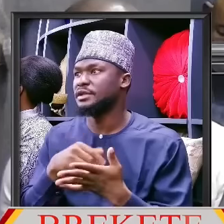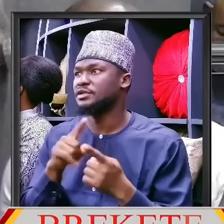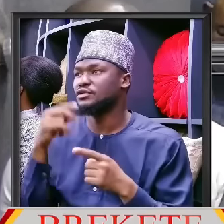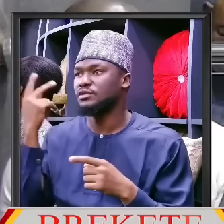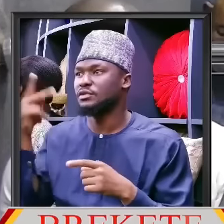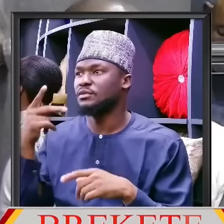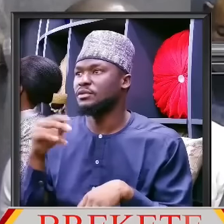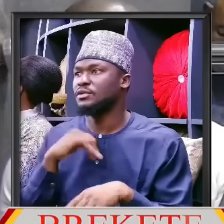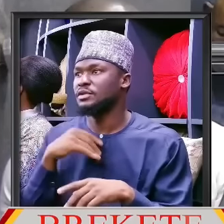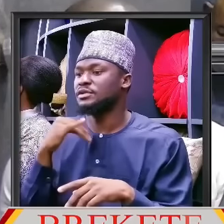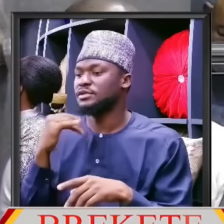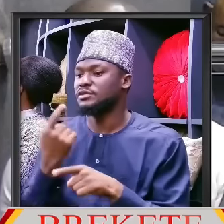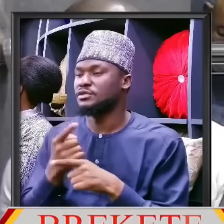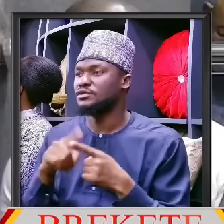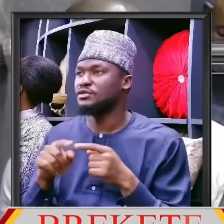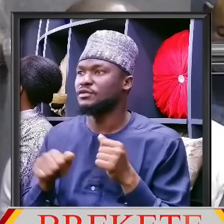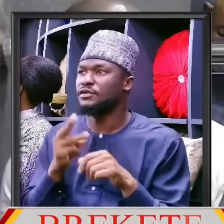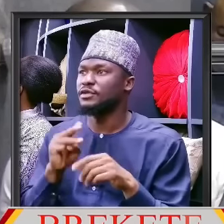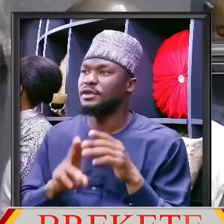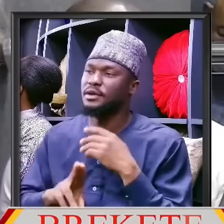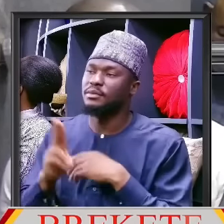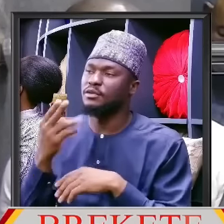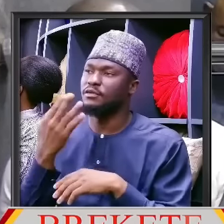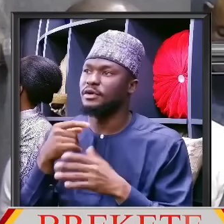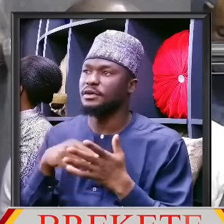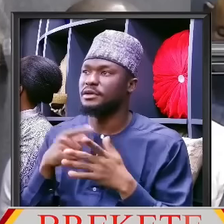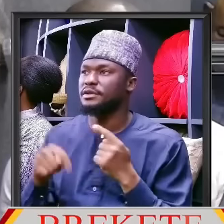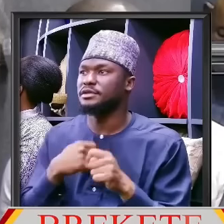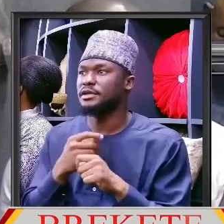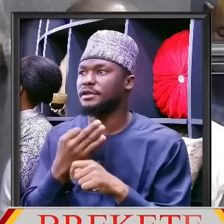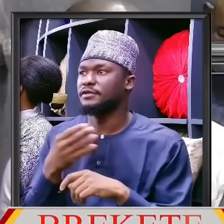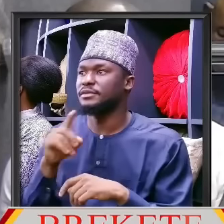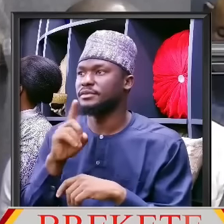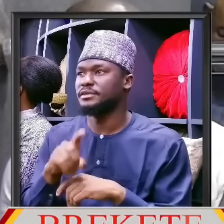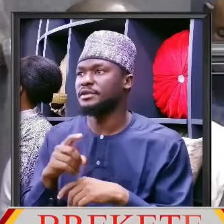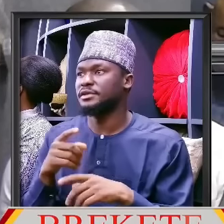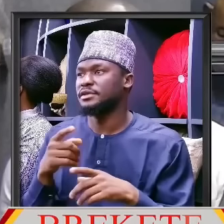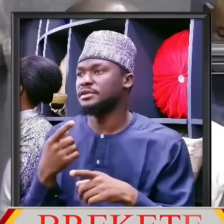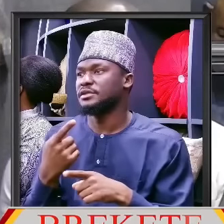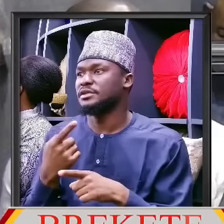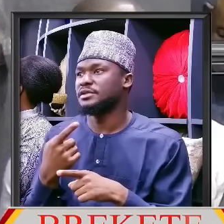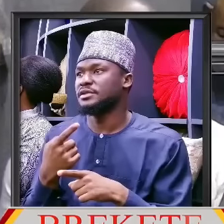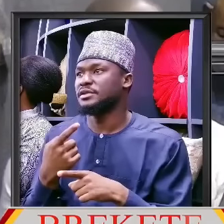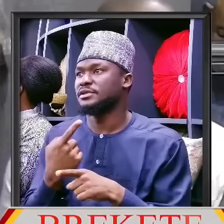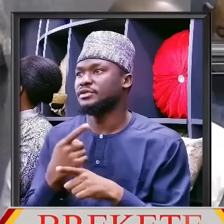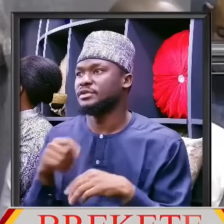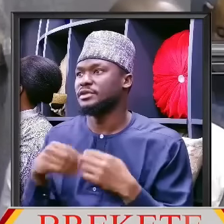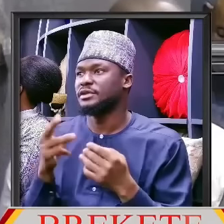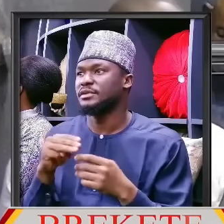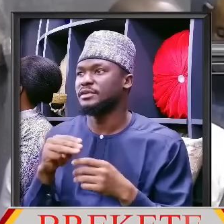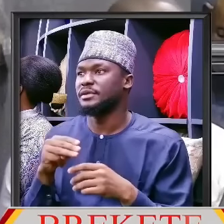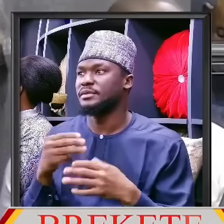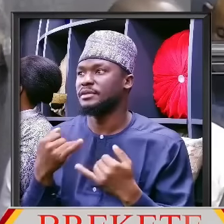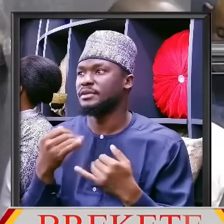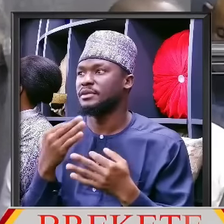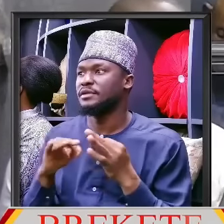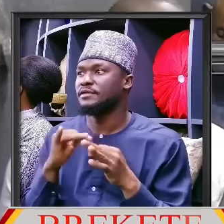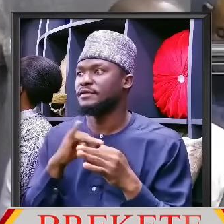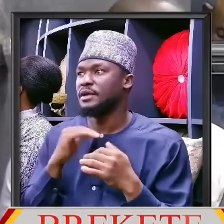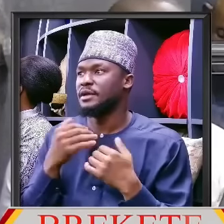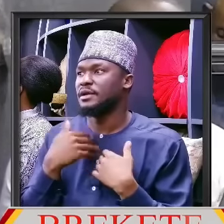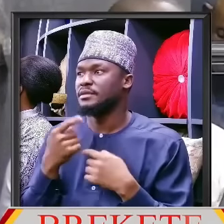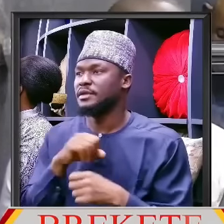to follow them up, why is this thing that kind of difficult? So just give you time. Let's say we don't get the power now to say, I carry